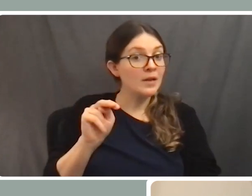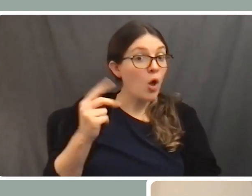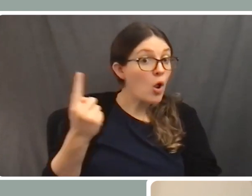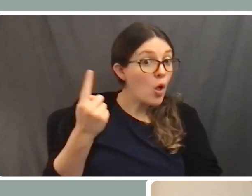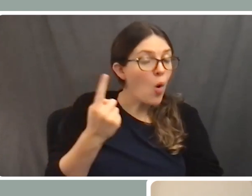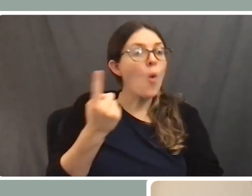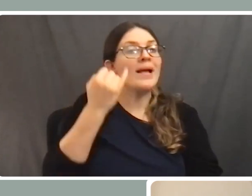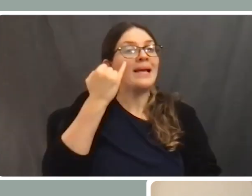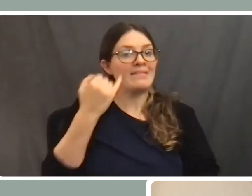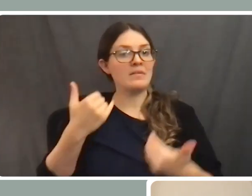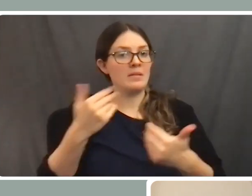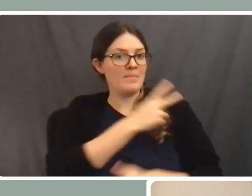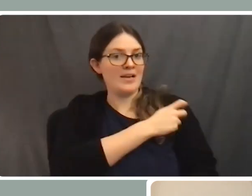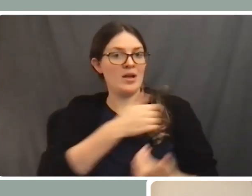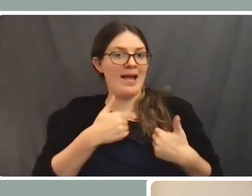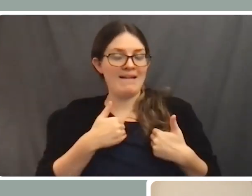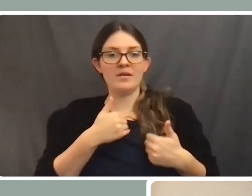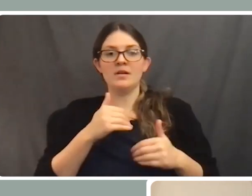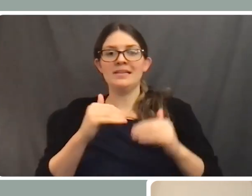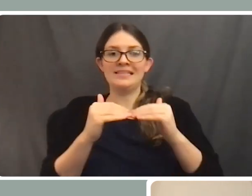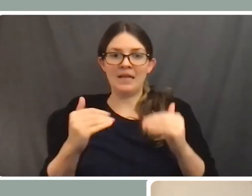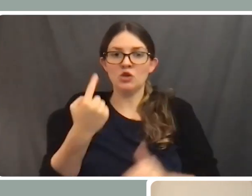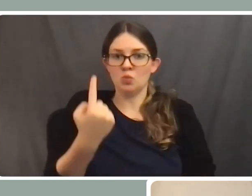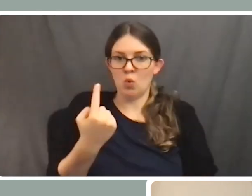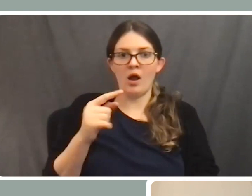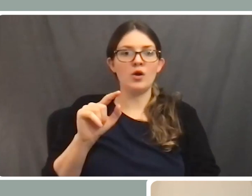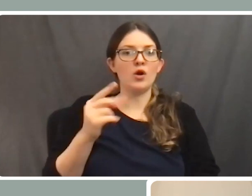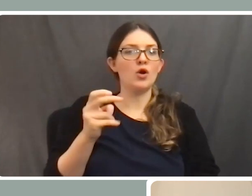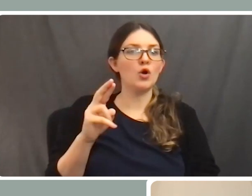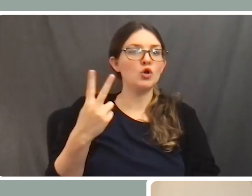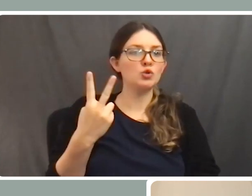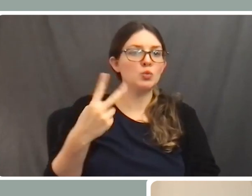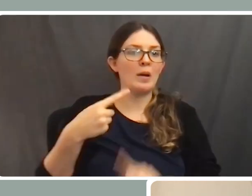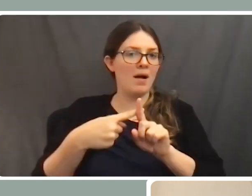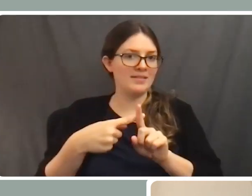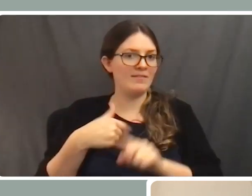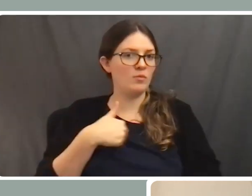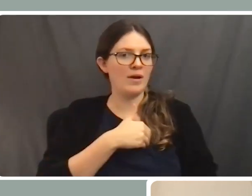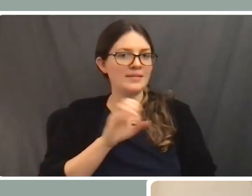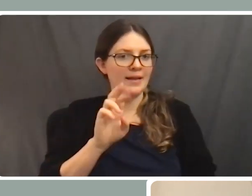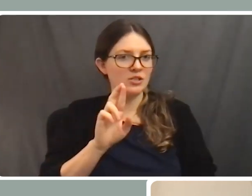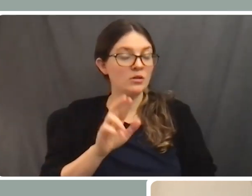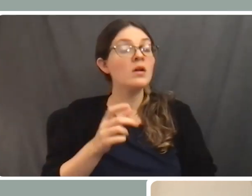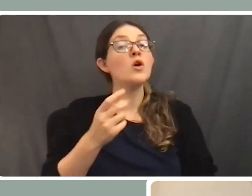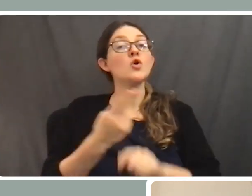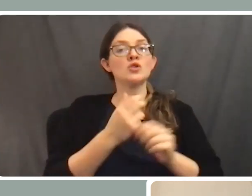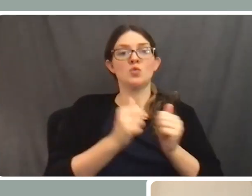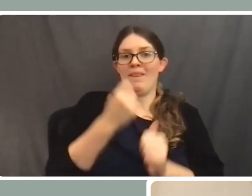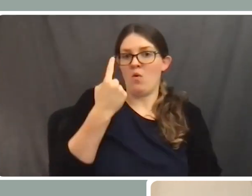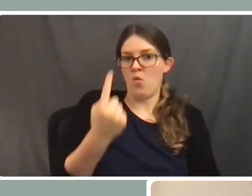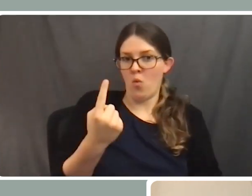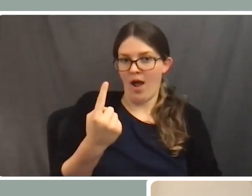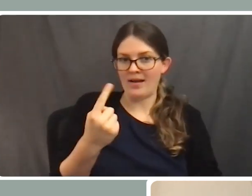with stage 1 HER2-positive breast cancer. And in that case, we're usually using it with just one chemo, which is the